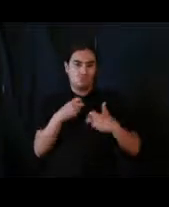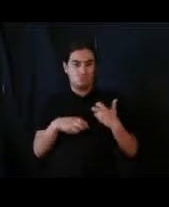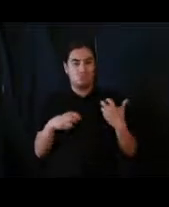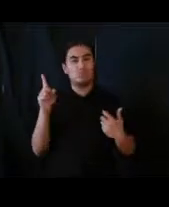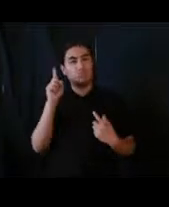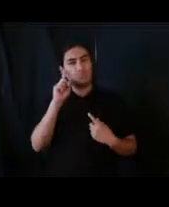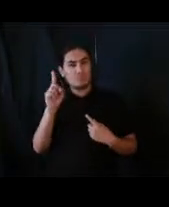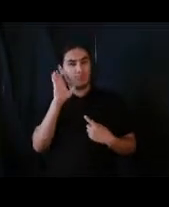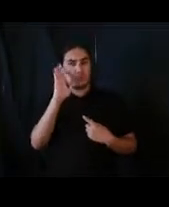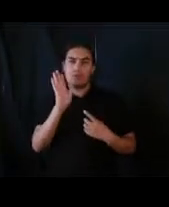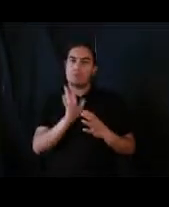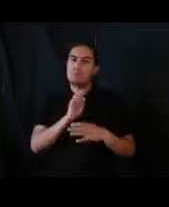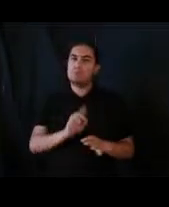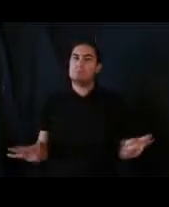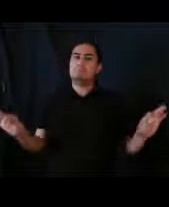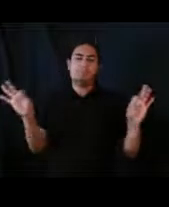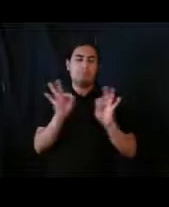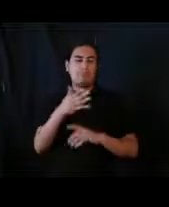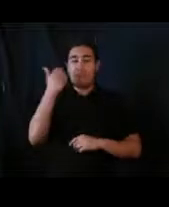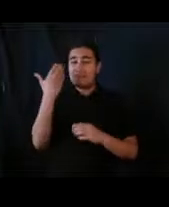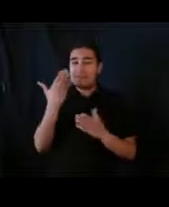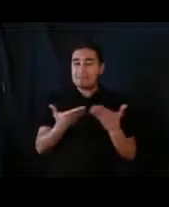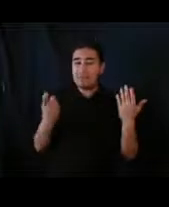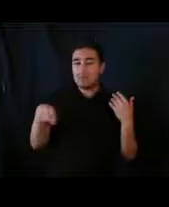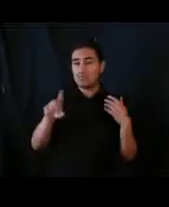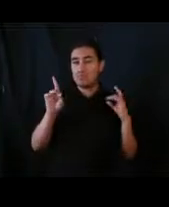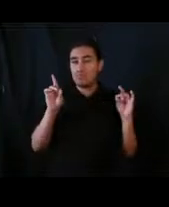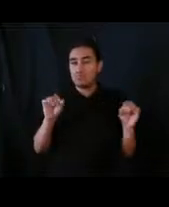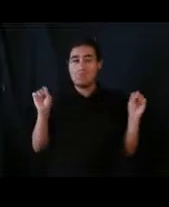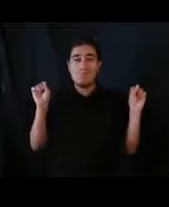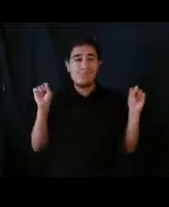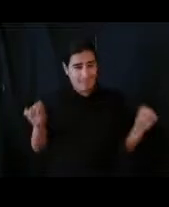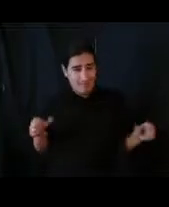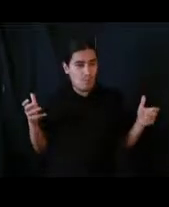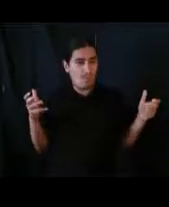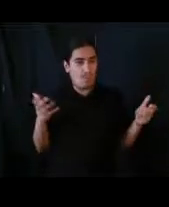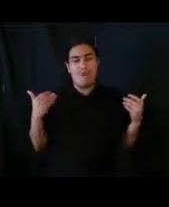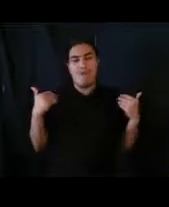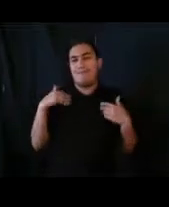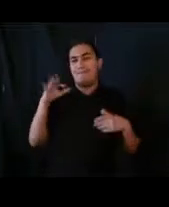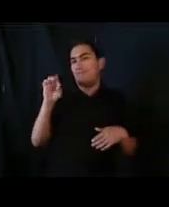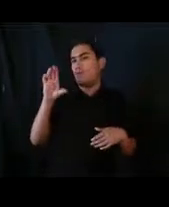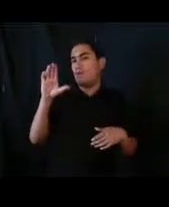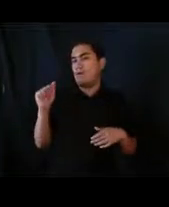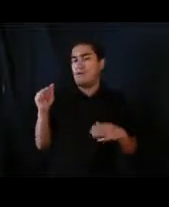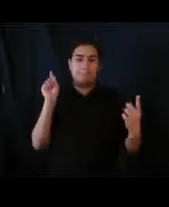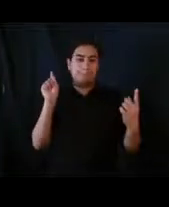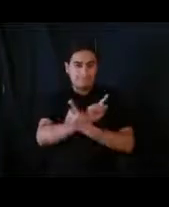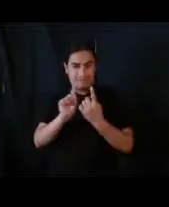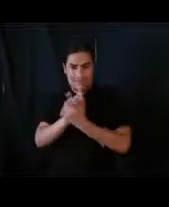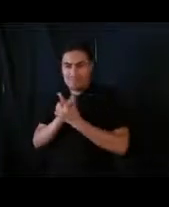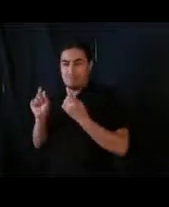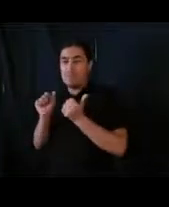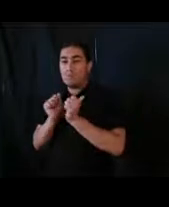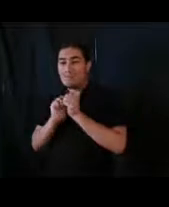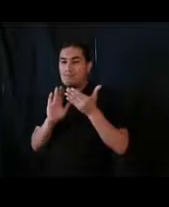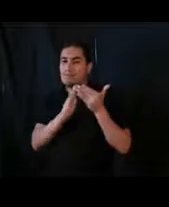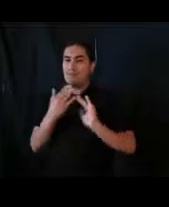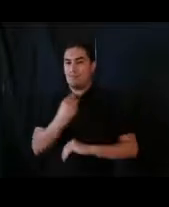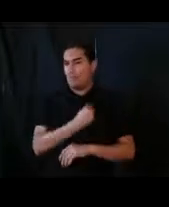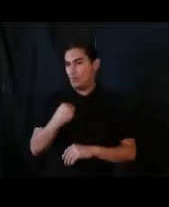be really important i think one of the best things you can do is simply get folks out and meet with the community members in those